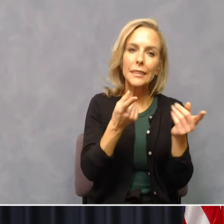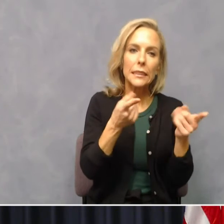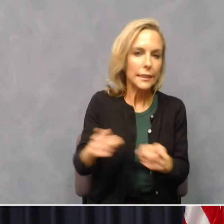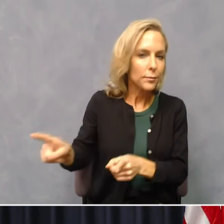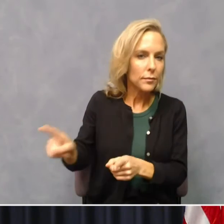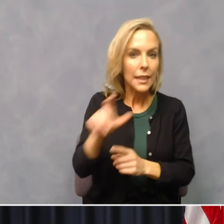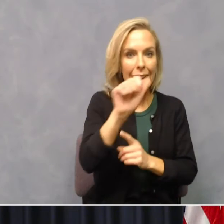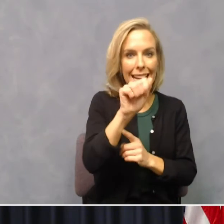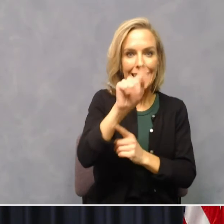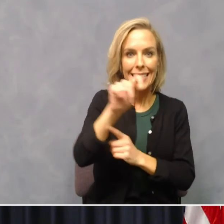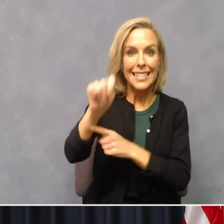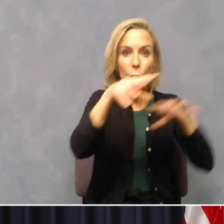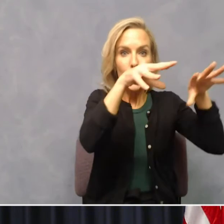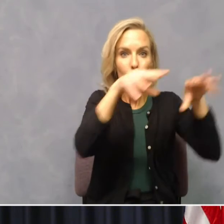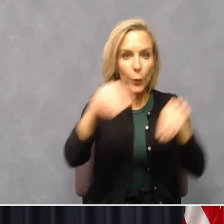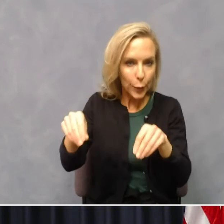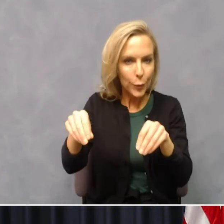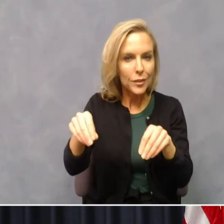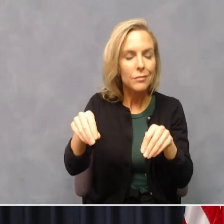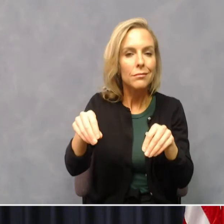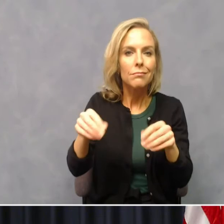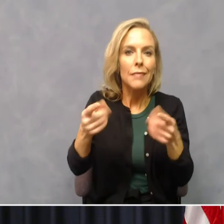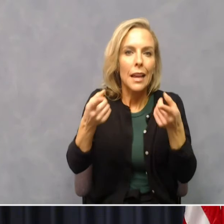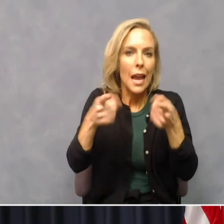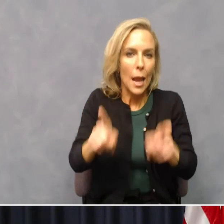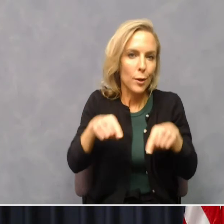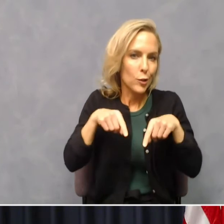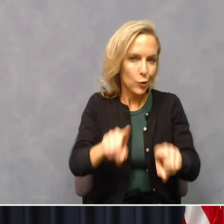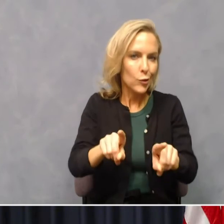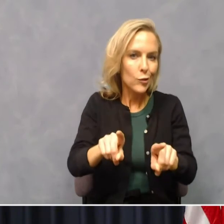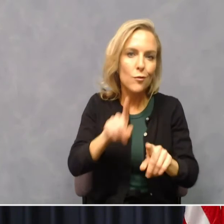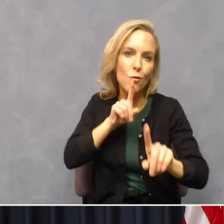the reporting. But let's look at our stair-stepper chart.